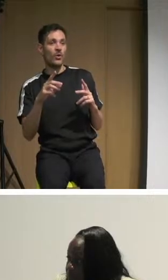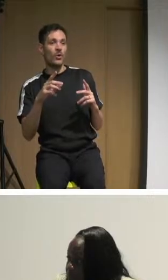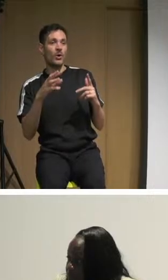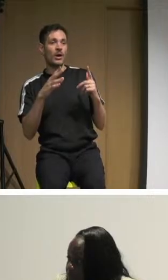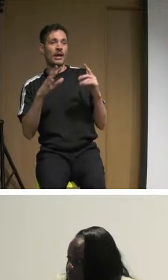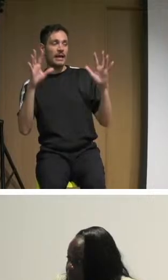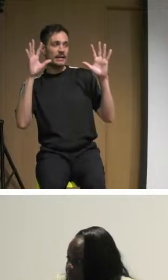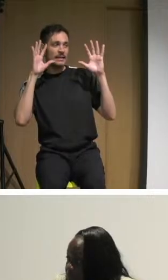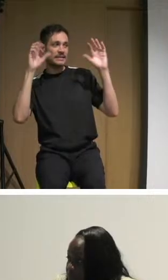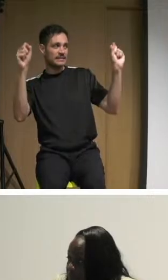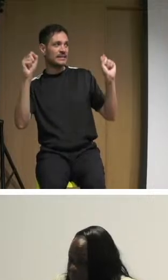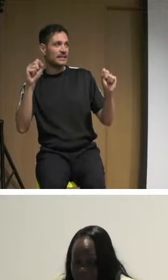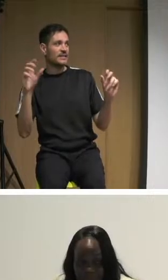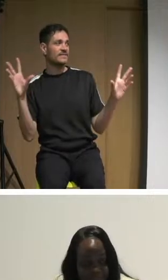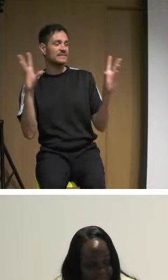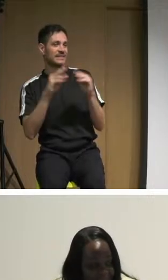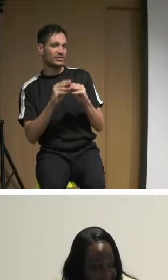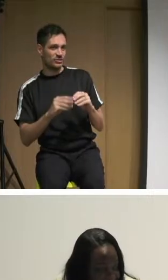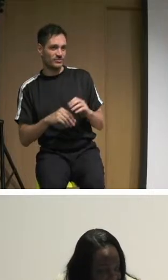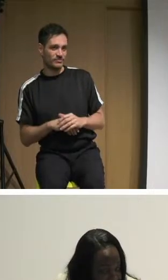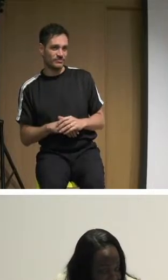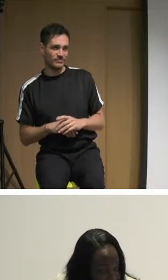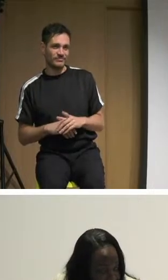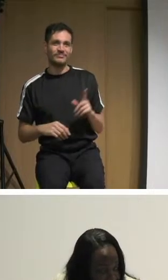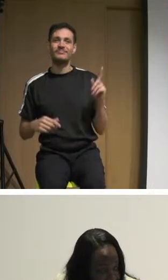session. I second.